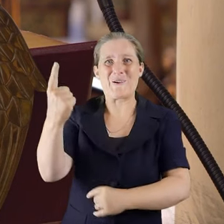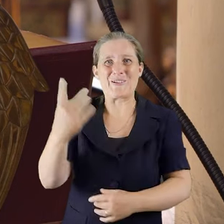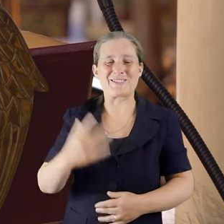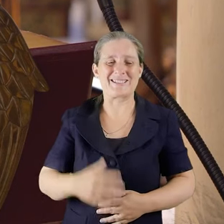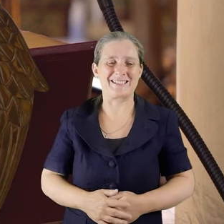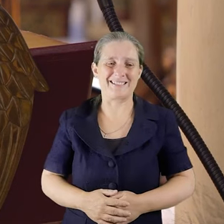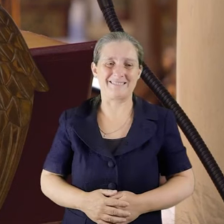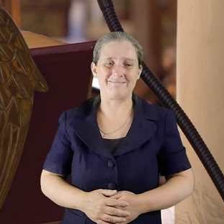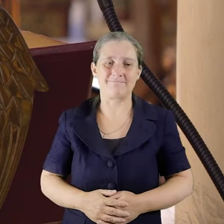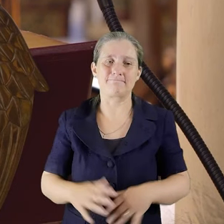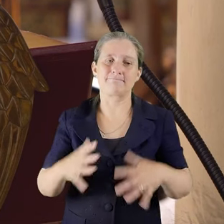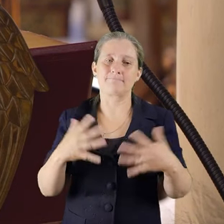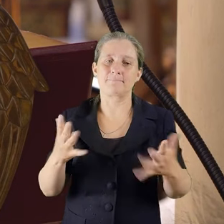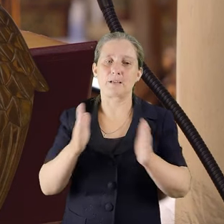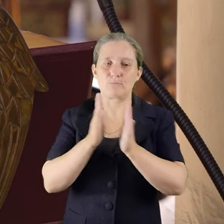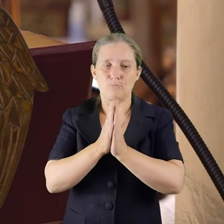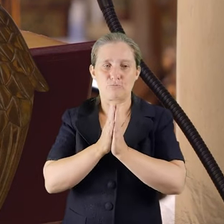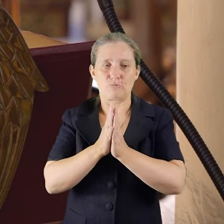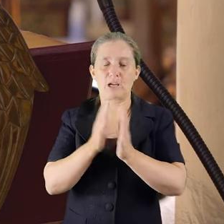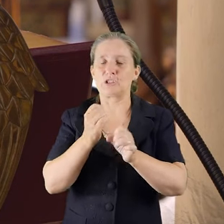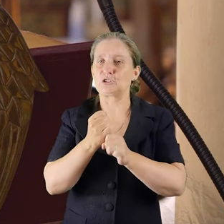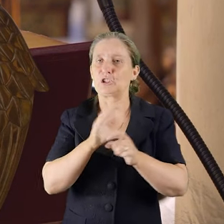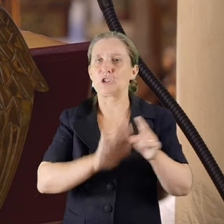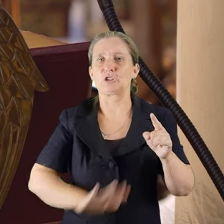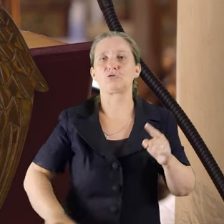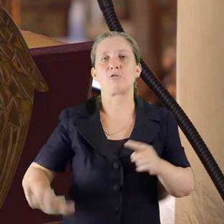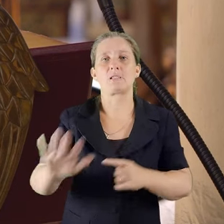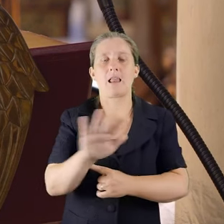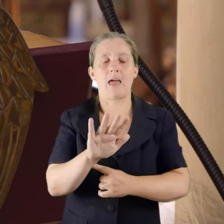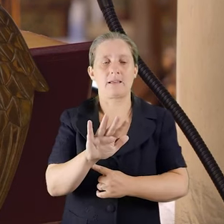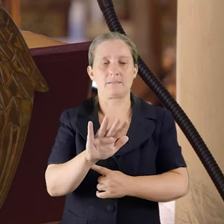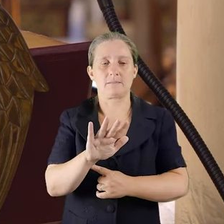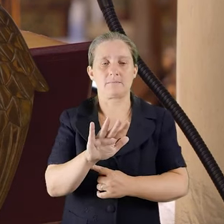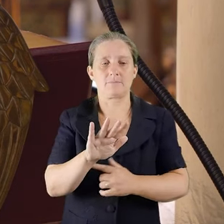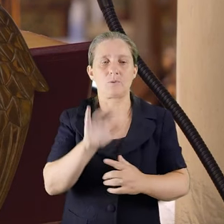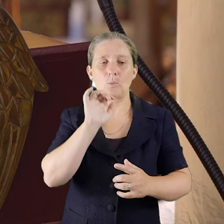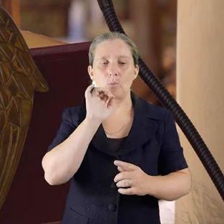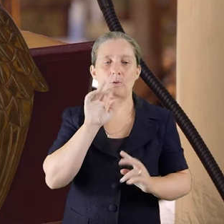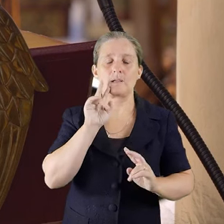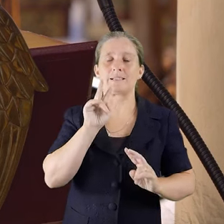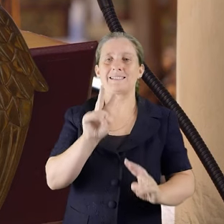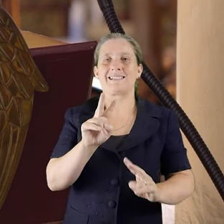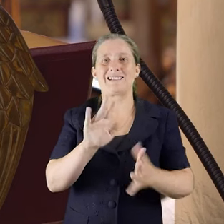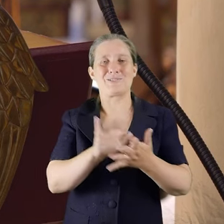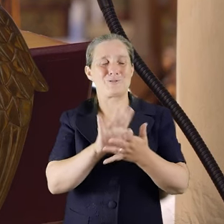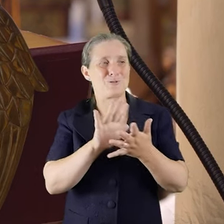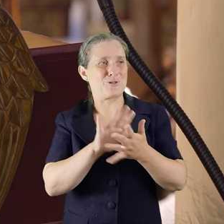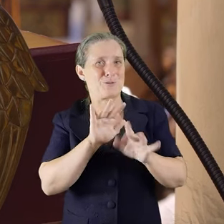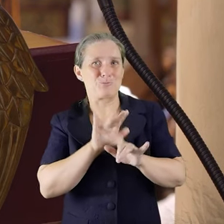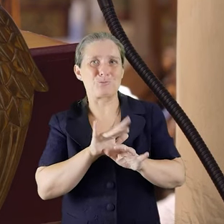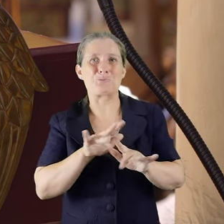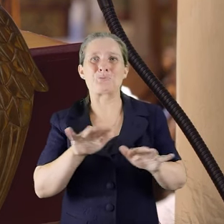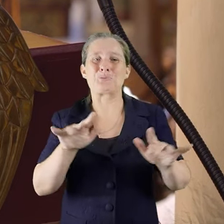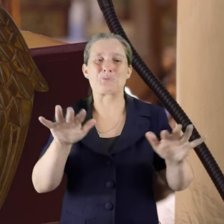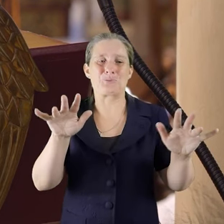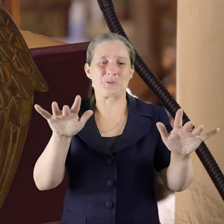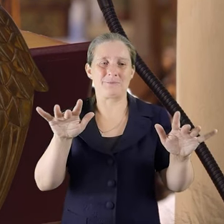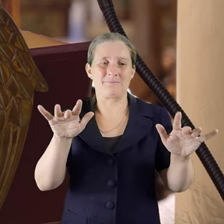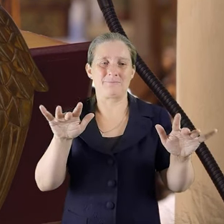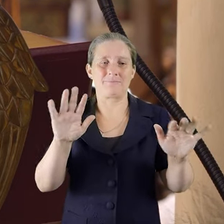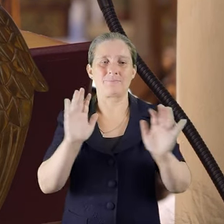God. And so we pray that the church across the land, we may see that joy